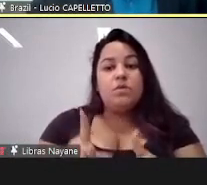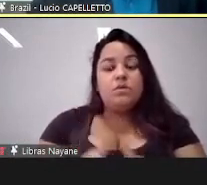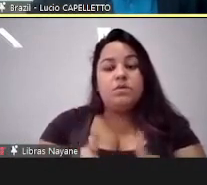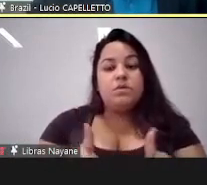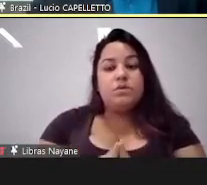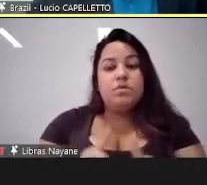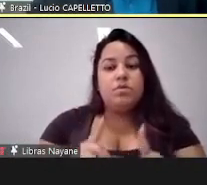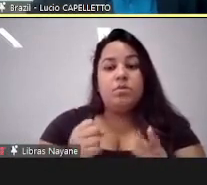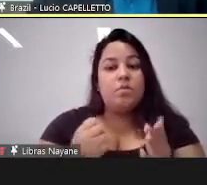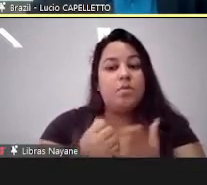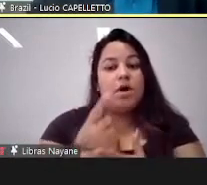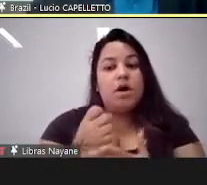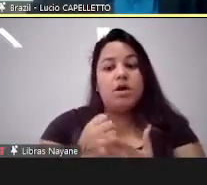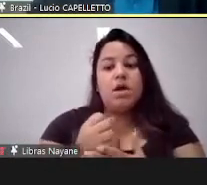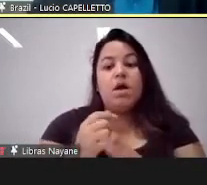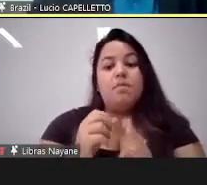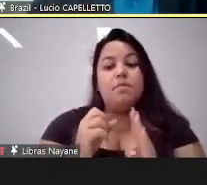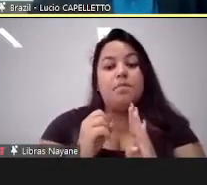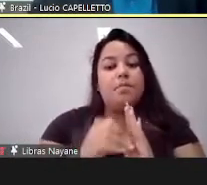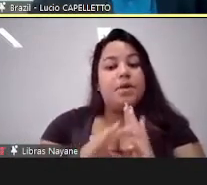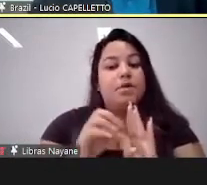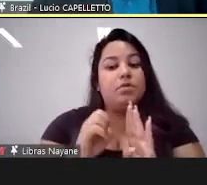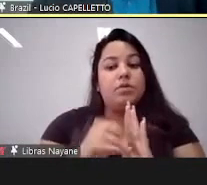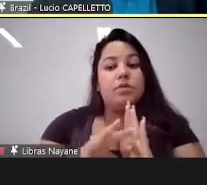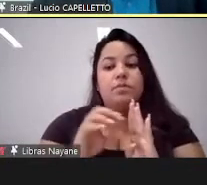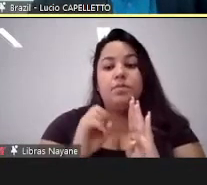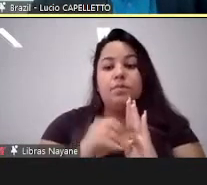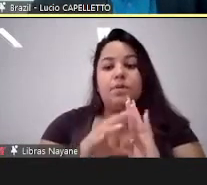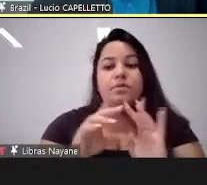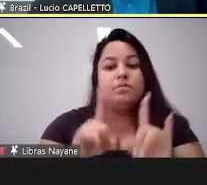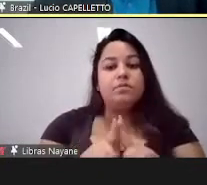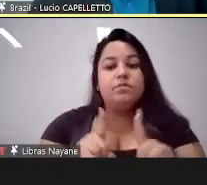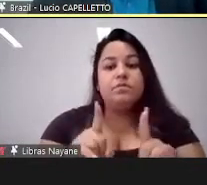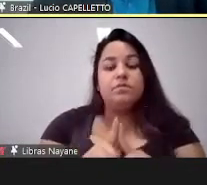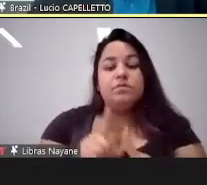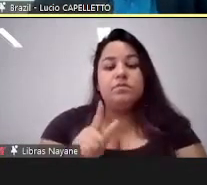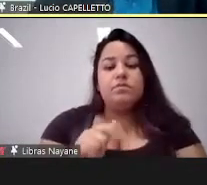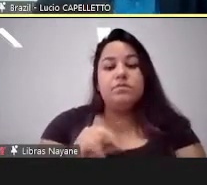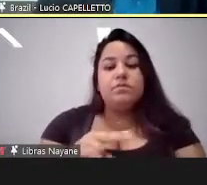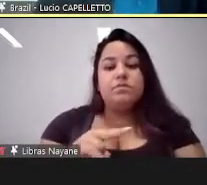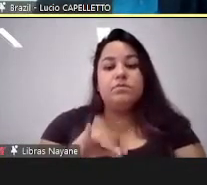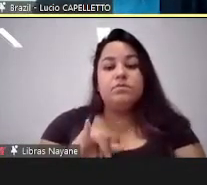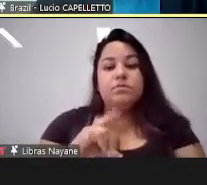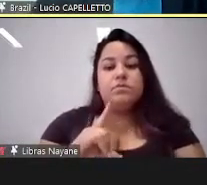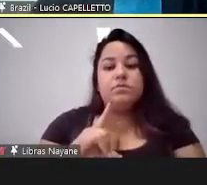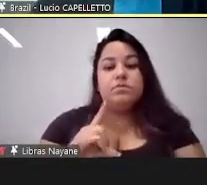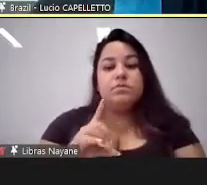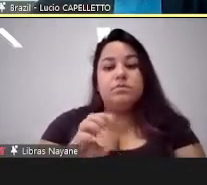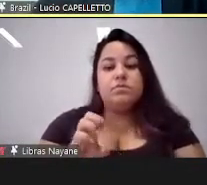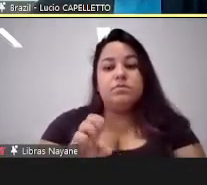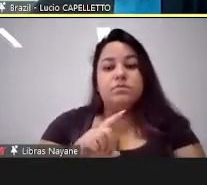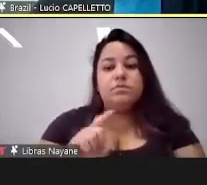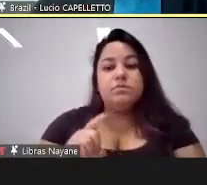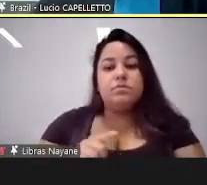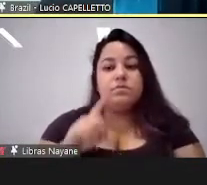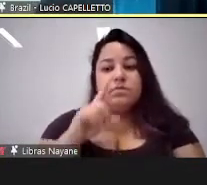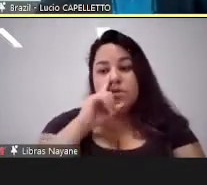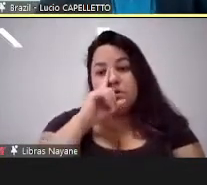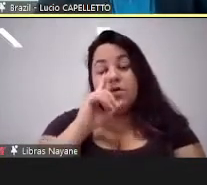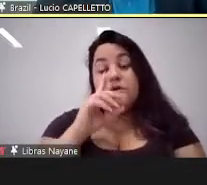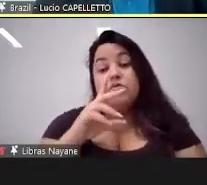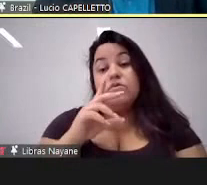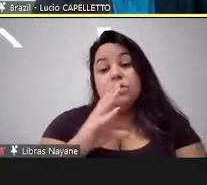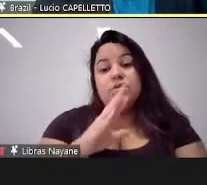through the crisis with no problems in paying the benefits during this term. So this is positive. And